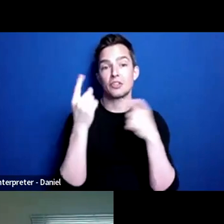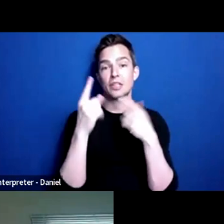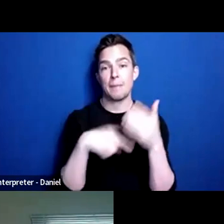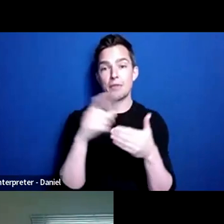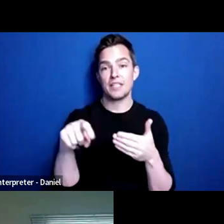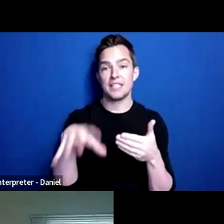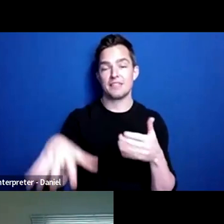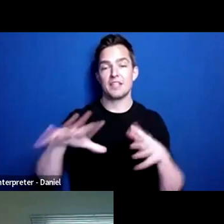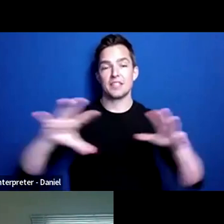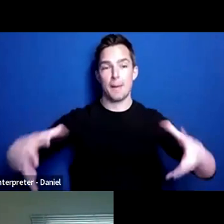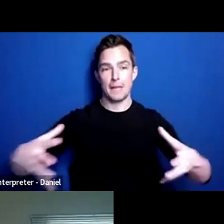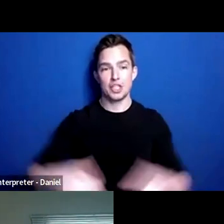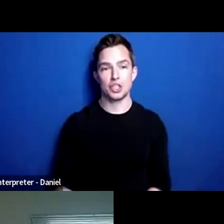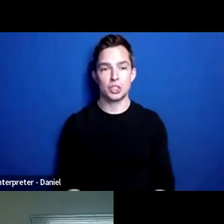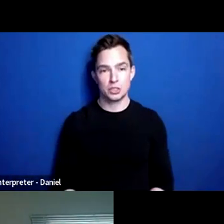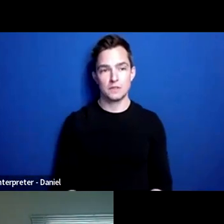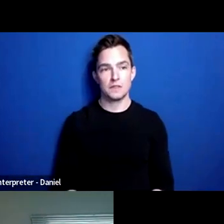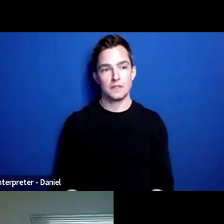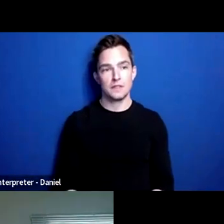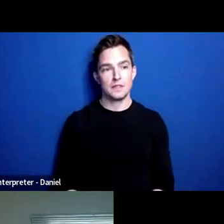this population?